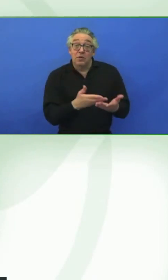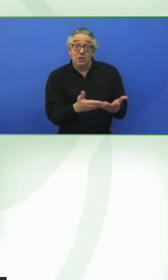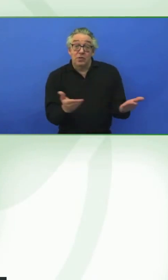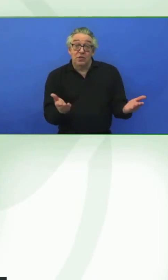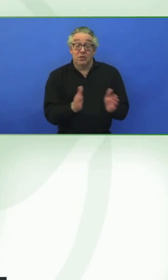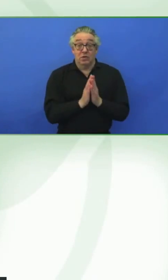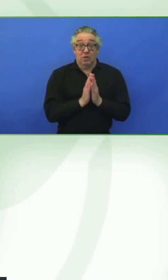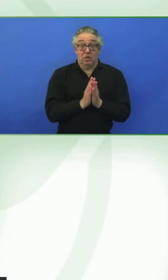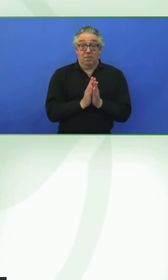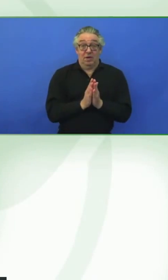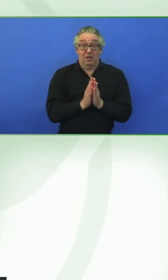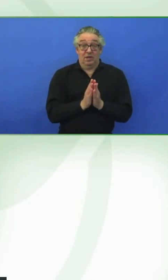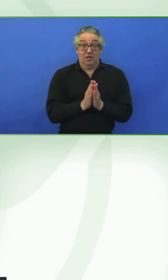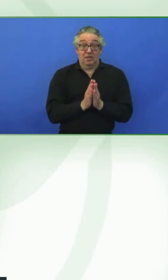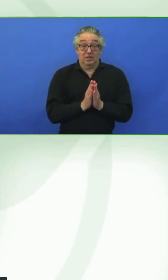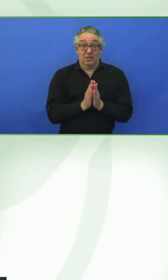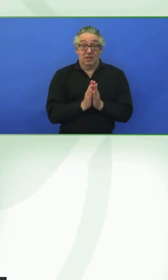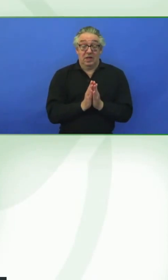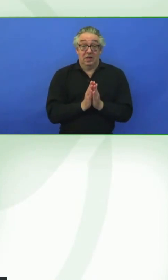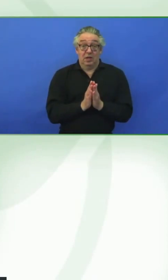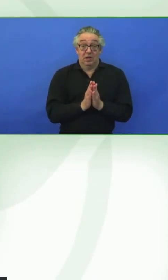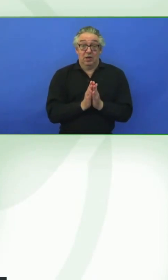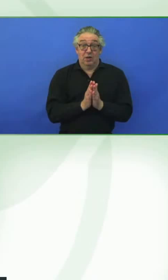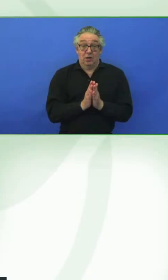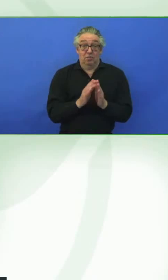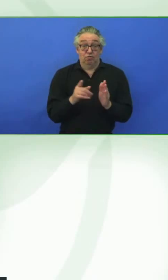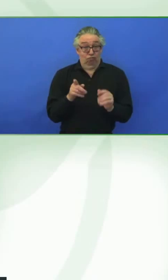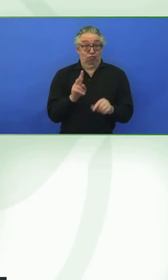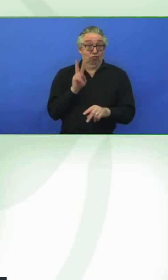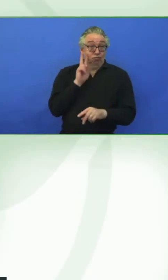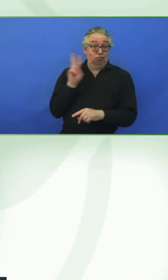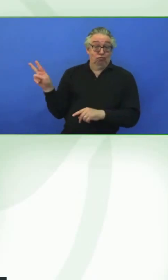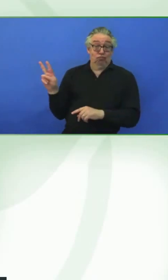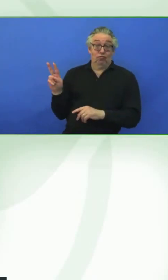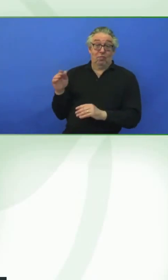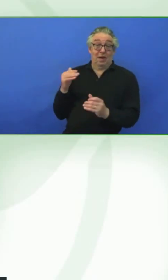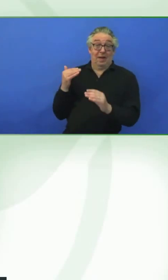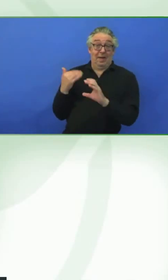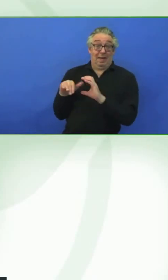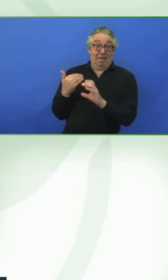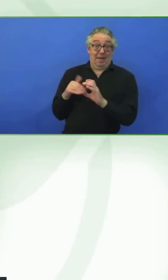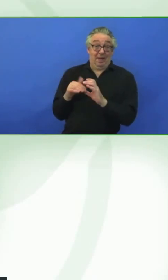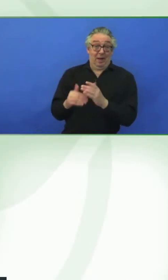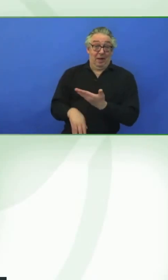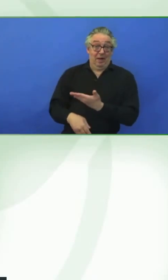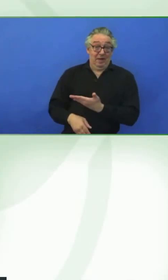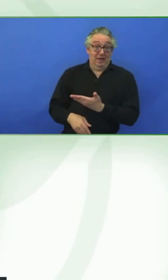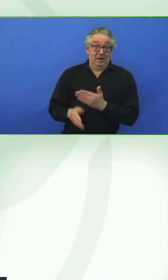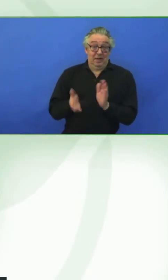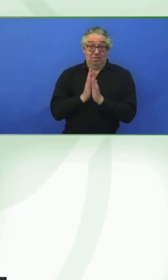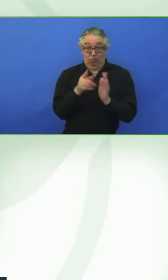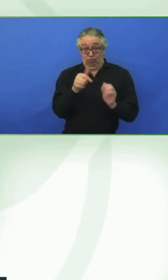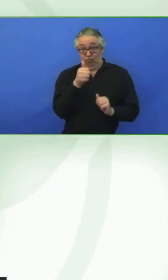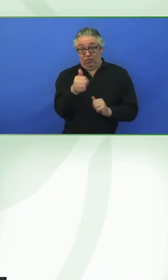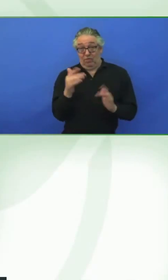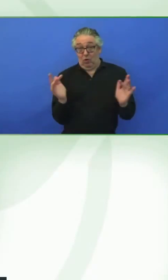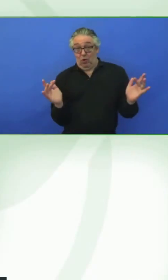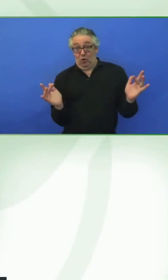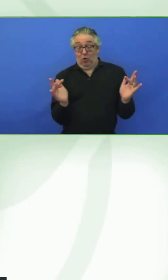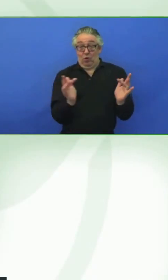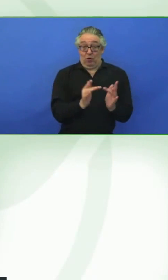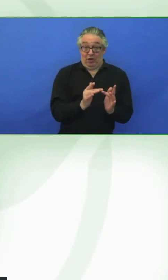the email address, the contact. Please get in contact with him. He told you what he's looking